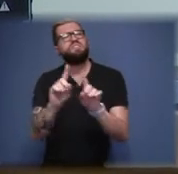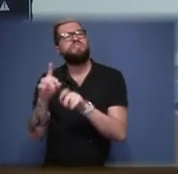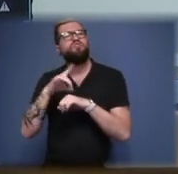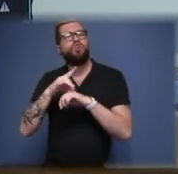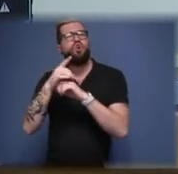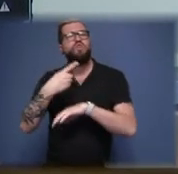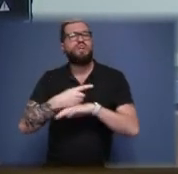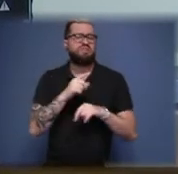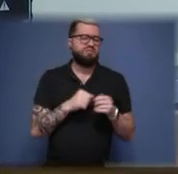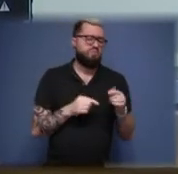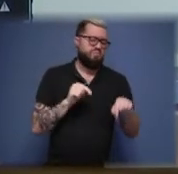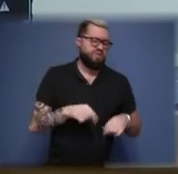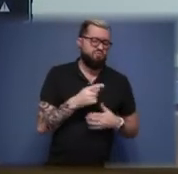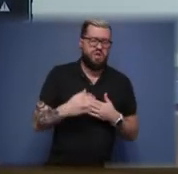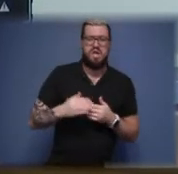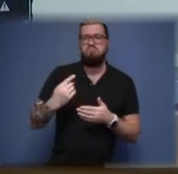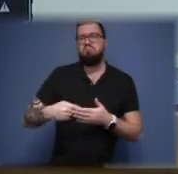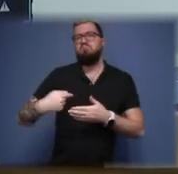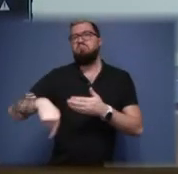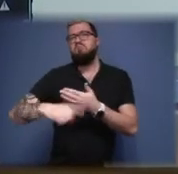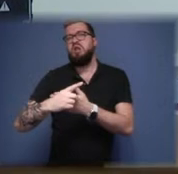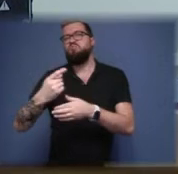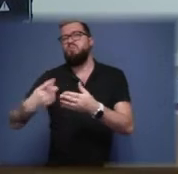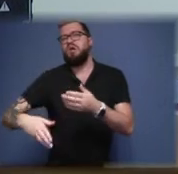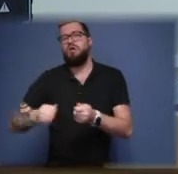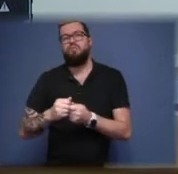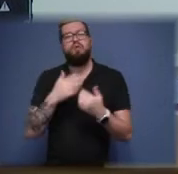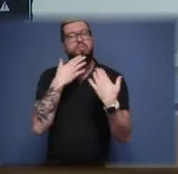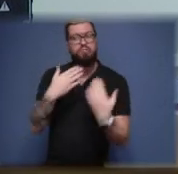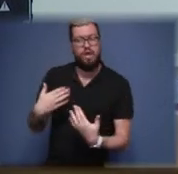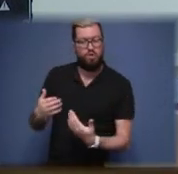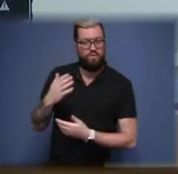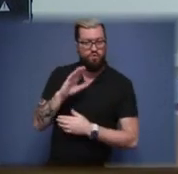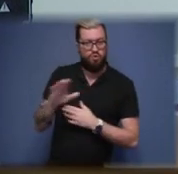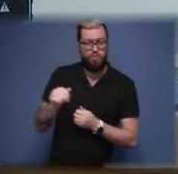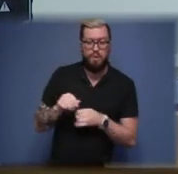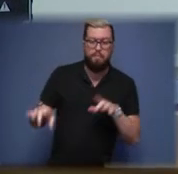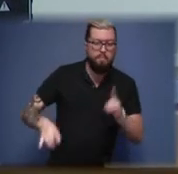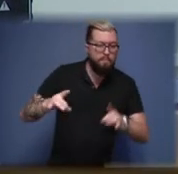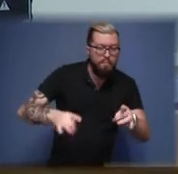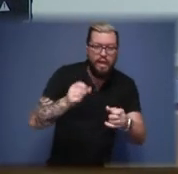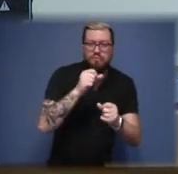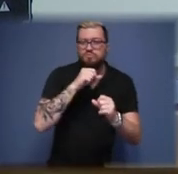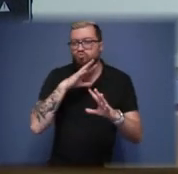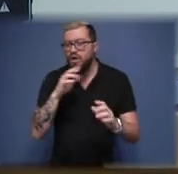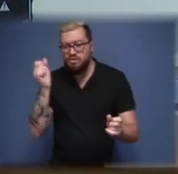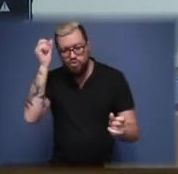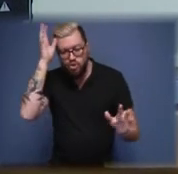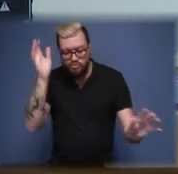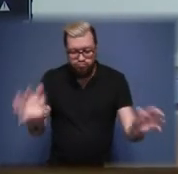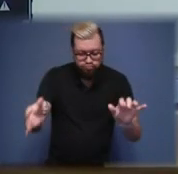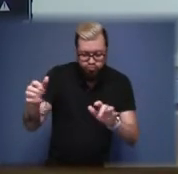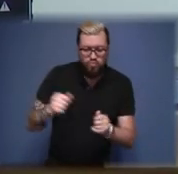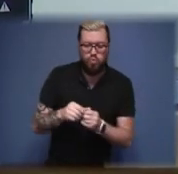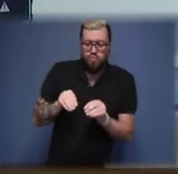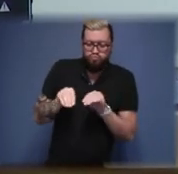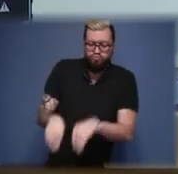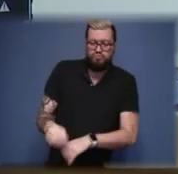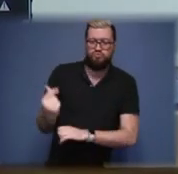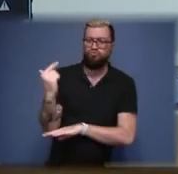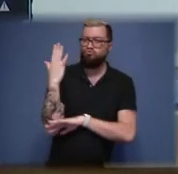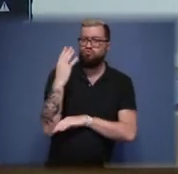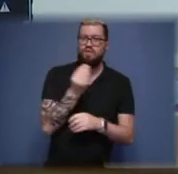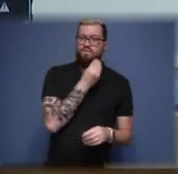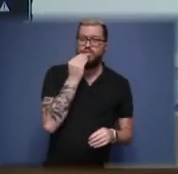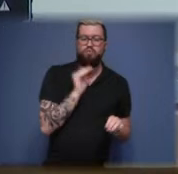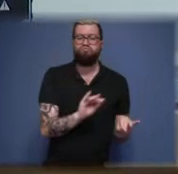some are this weekend, some of the weekend following. Thank you for whatever it is. If you're picking up litter, if you're just planting flowers or planting a tree in your yard or helping